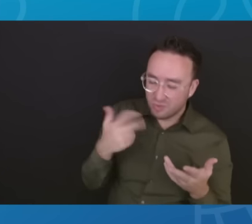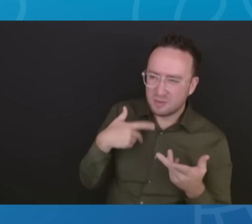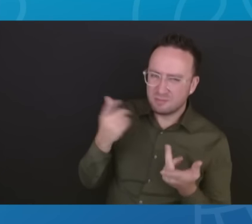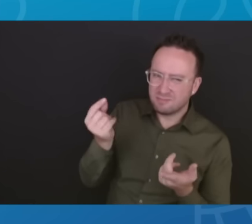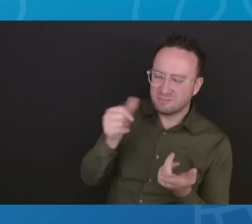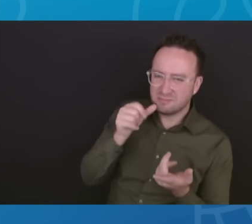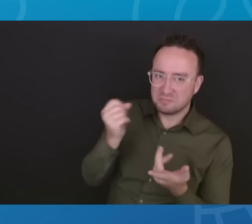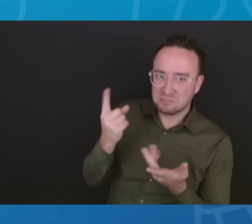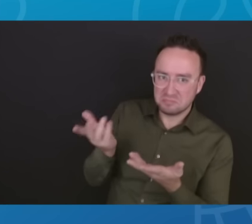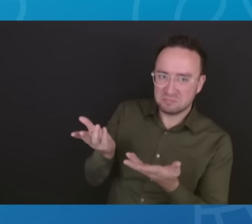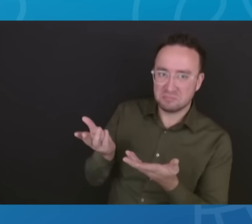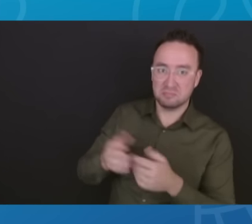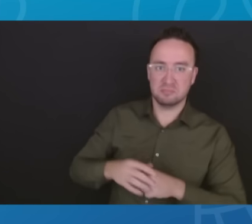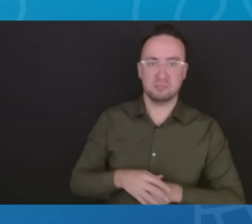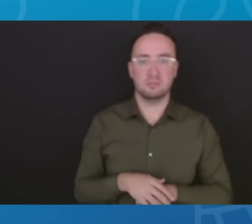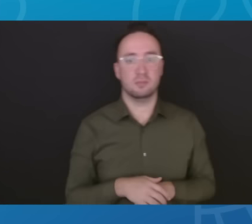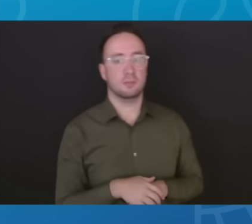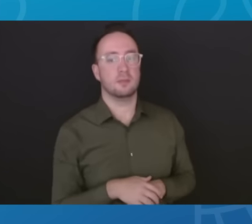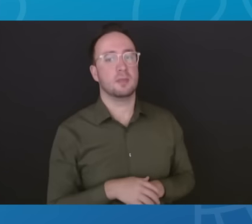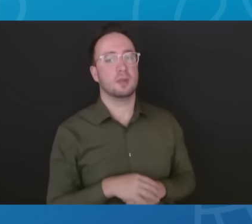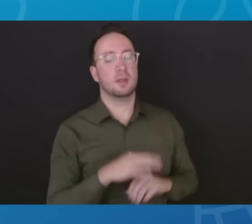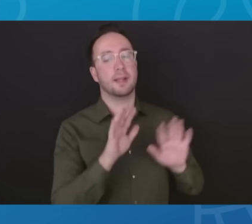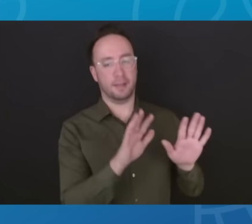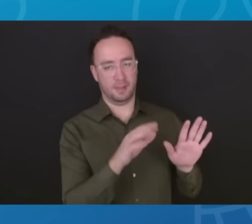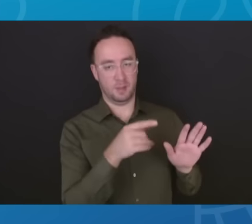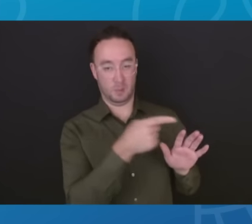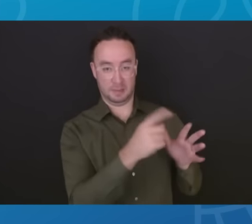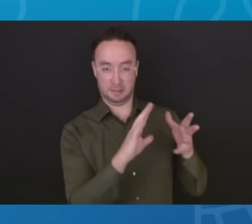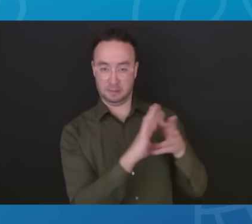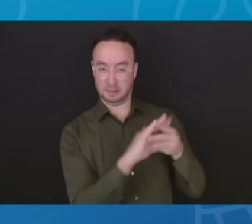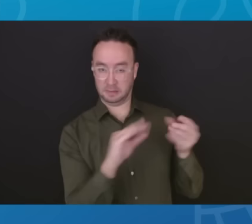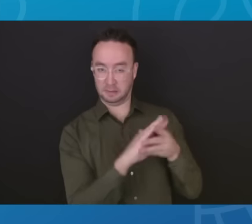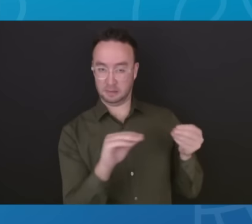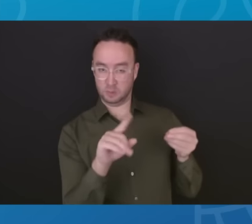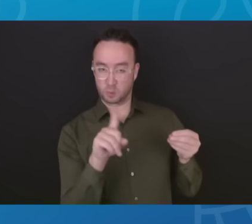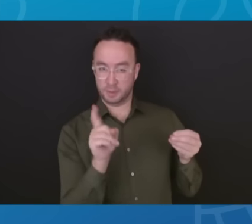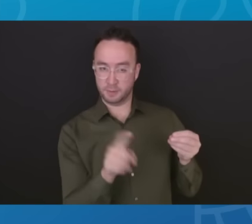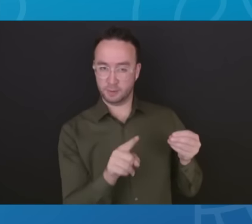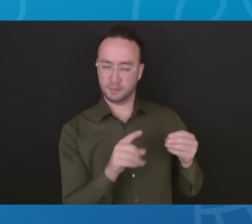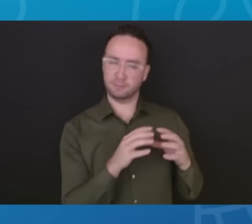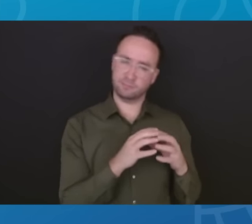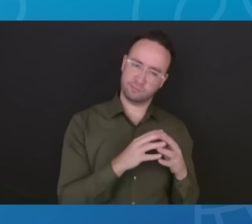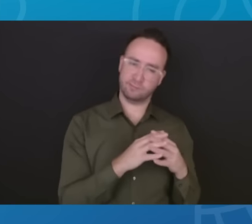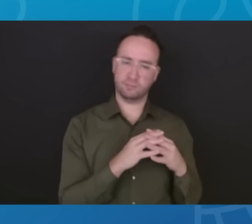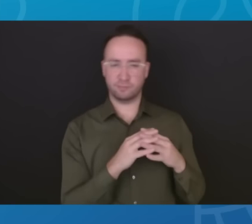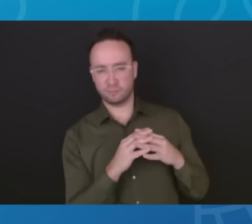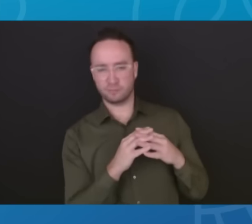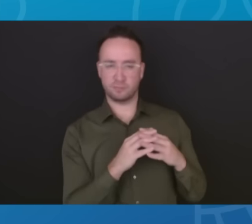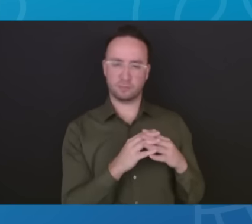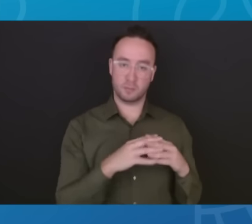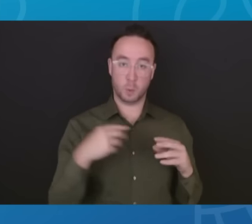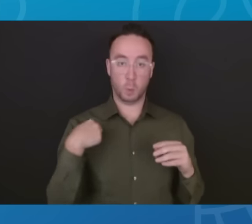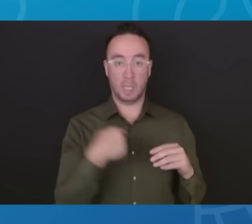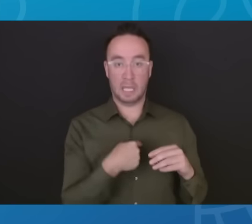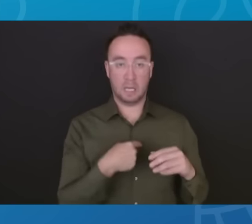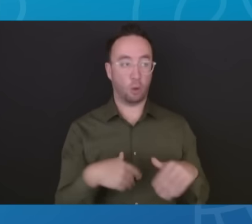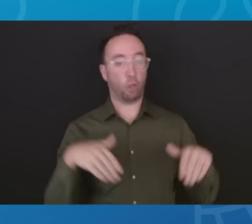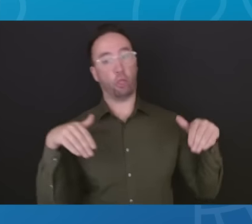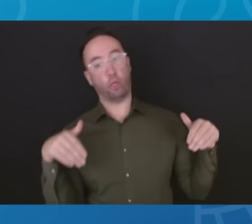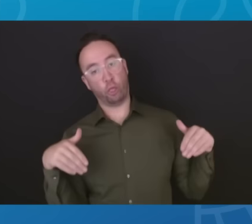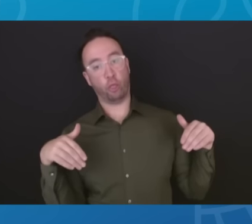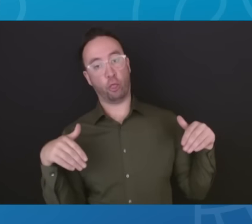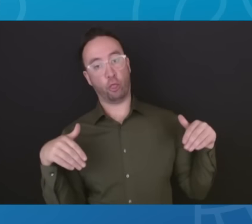the way you phrased the question is our efforts are not stalled while we wait to see Israel's military operations. We continue to push